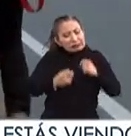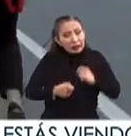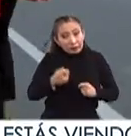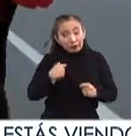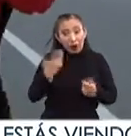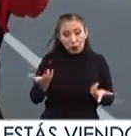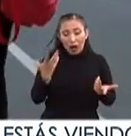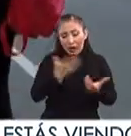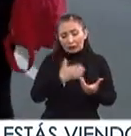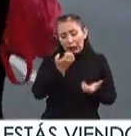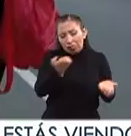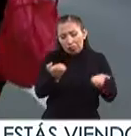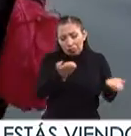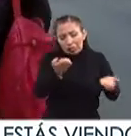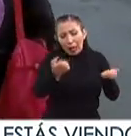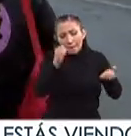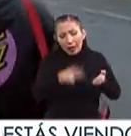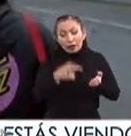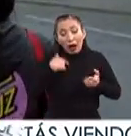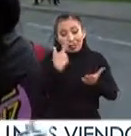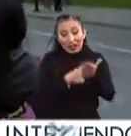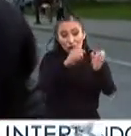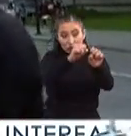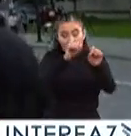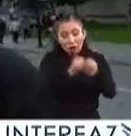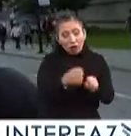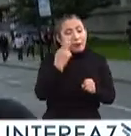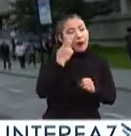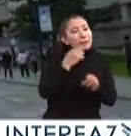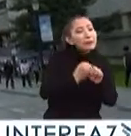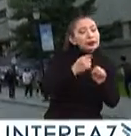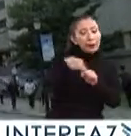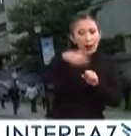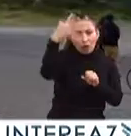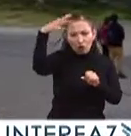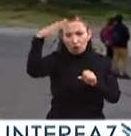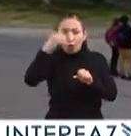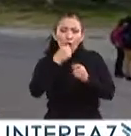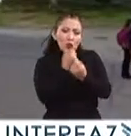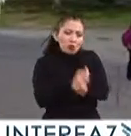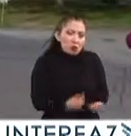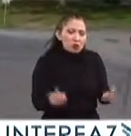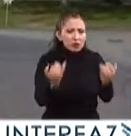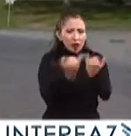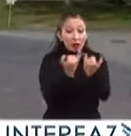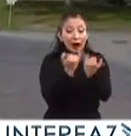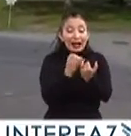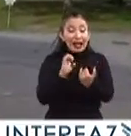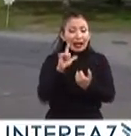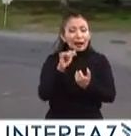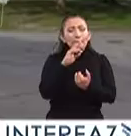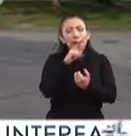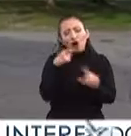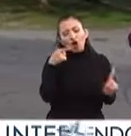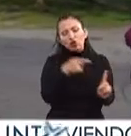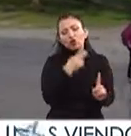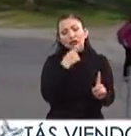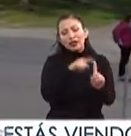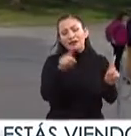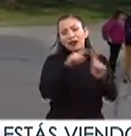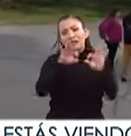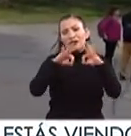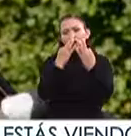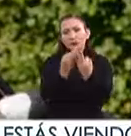de plantear ejercicios mindfulness en un salón de clases, tanto para adultos como para niños, Ellie prefiere aplicar